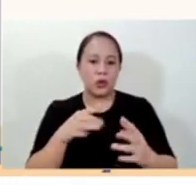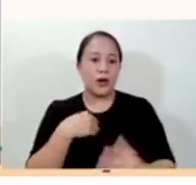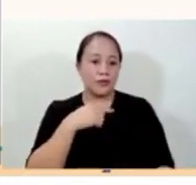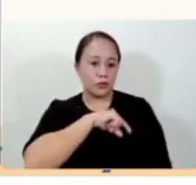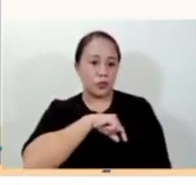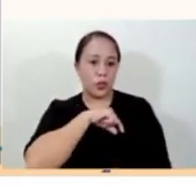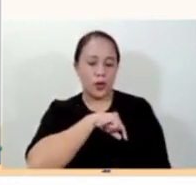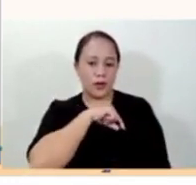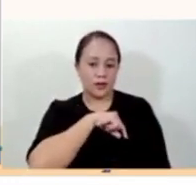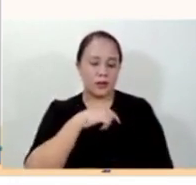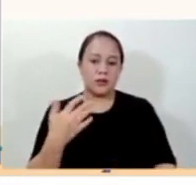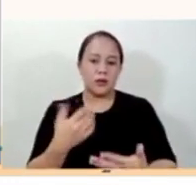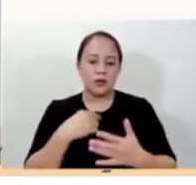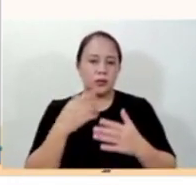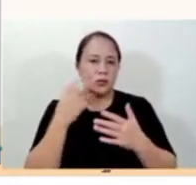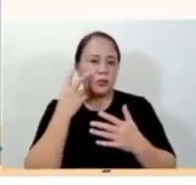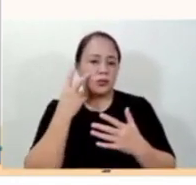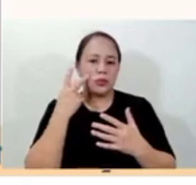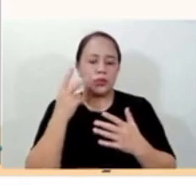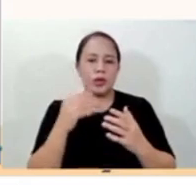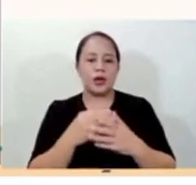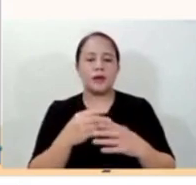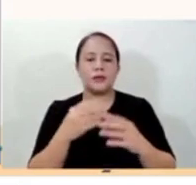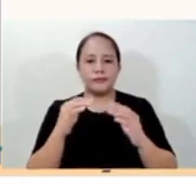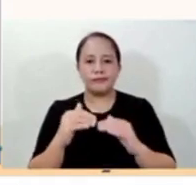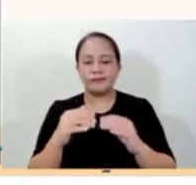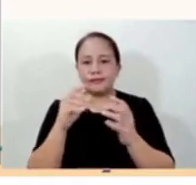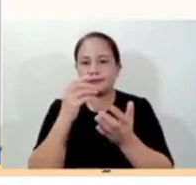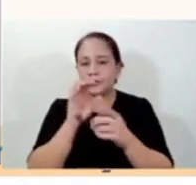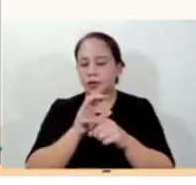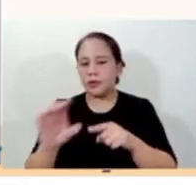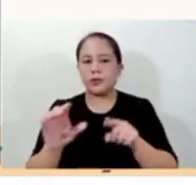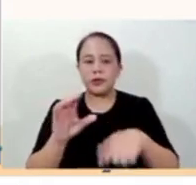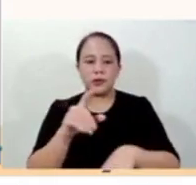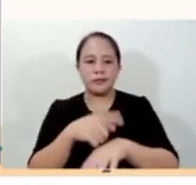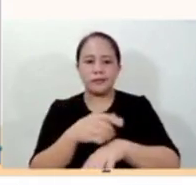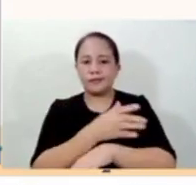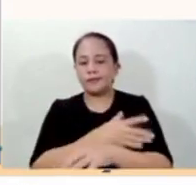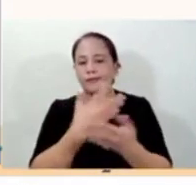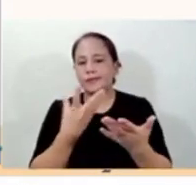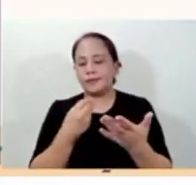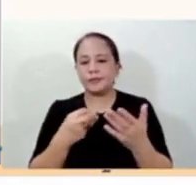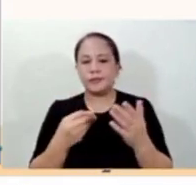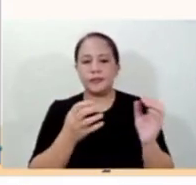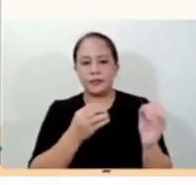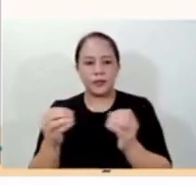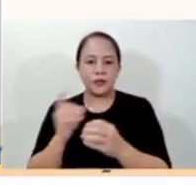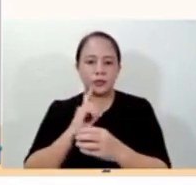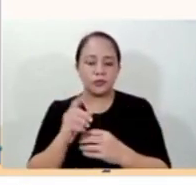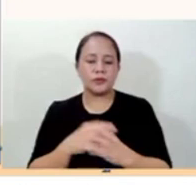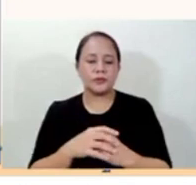Gurong Idakalidad. We look forward to having the career progression